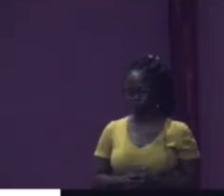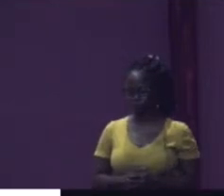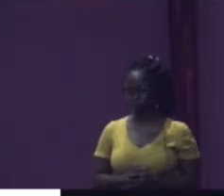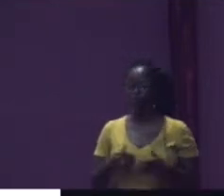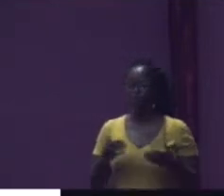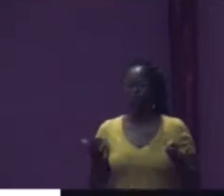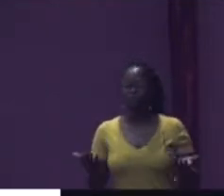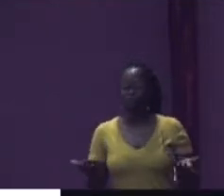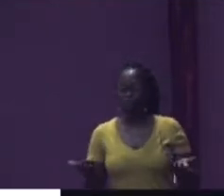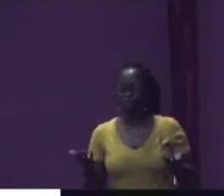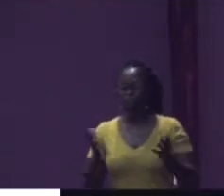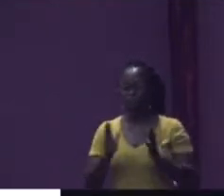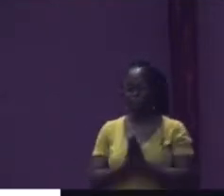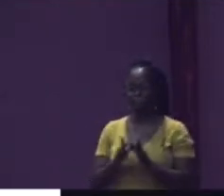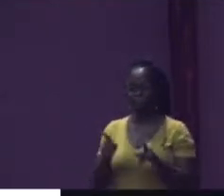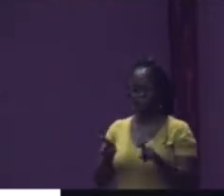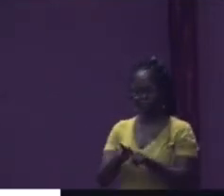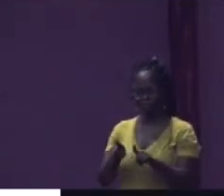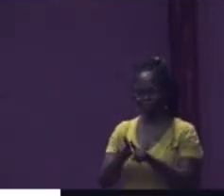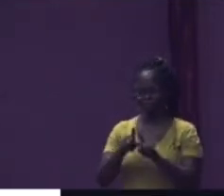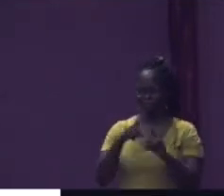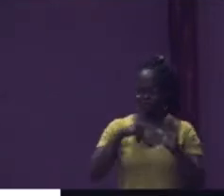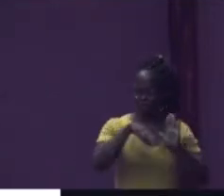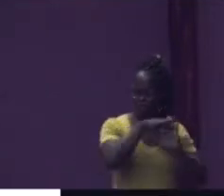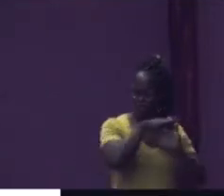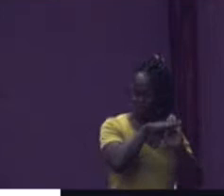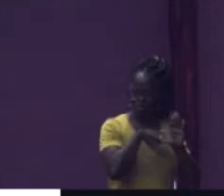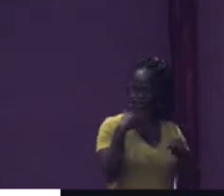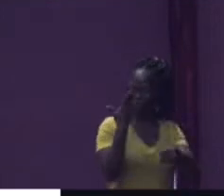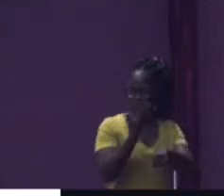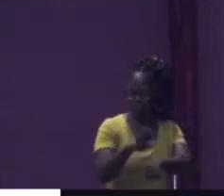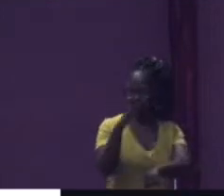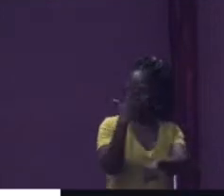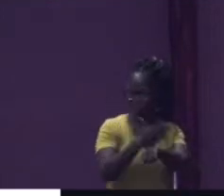training programs was you lie horizontal.